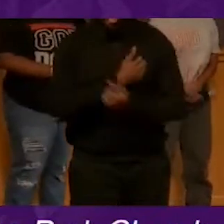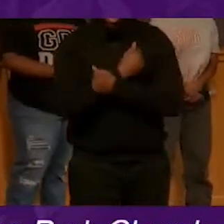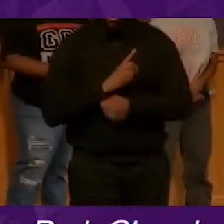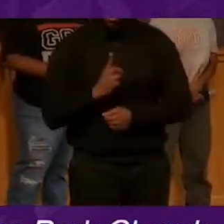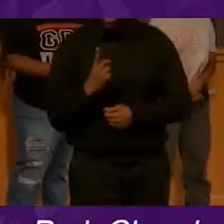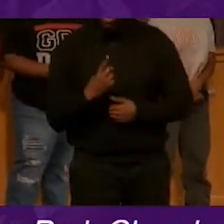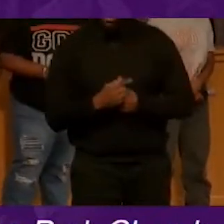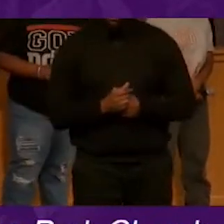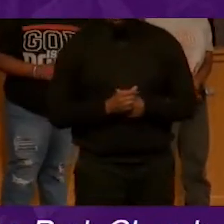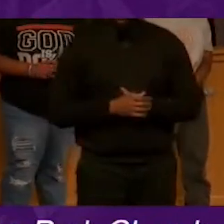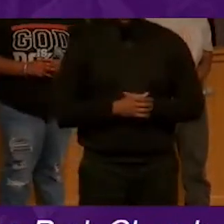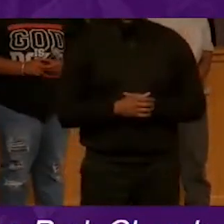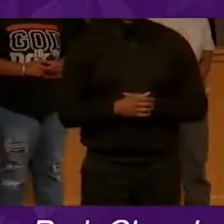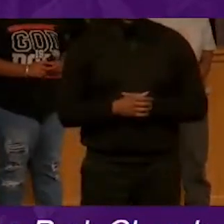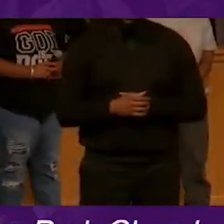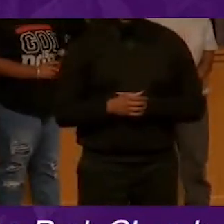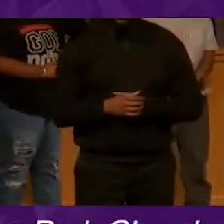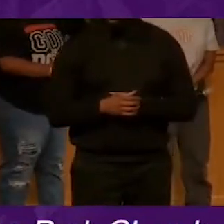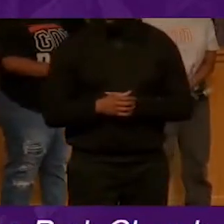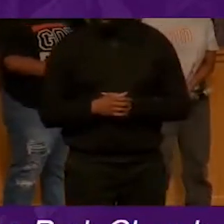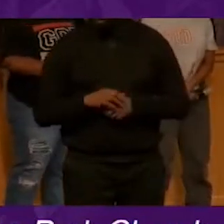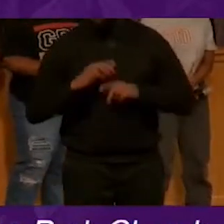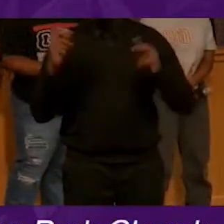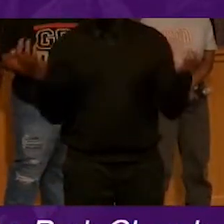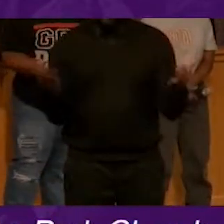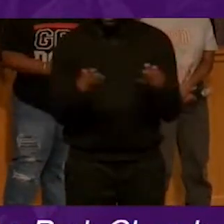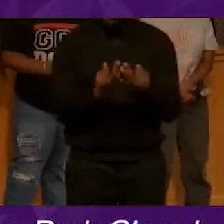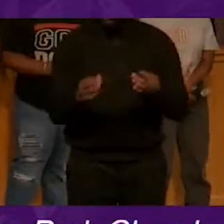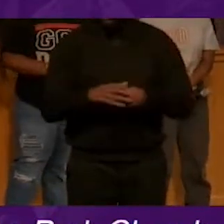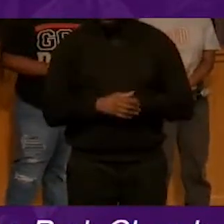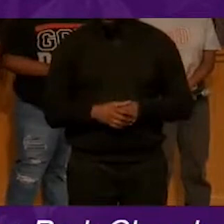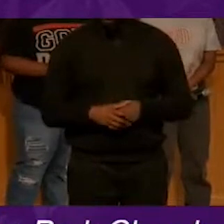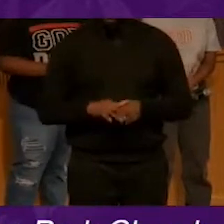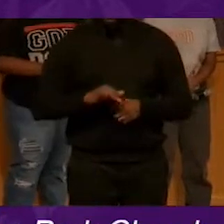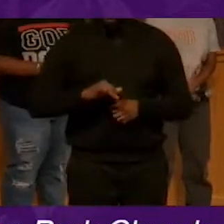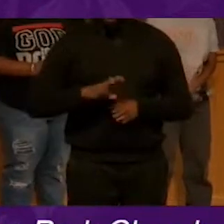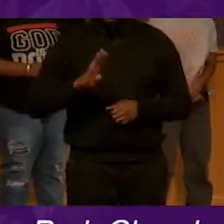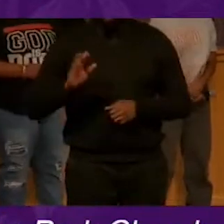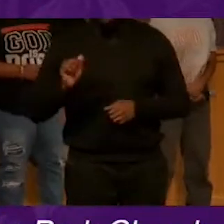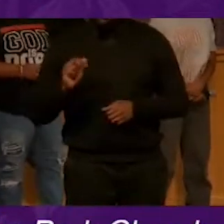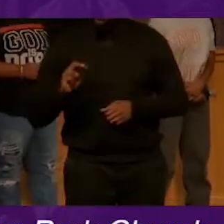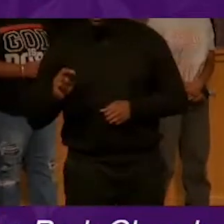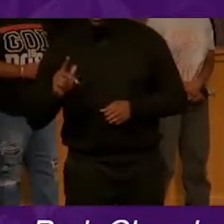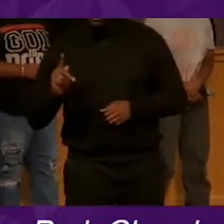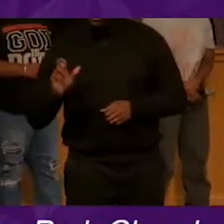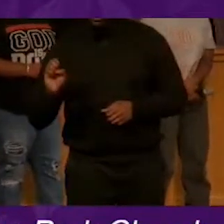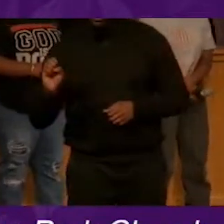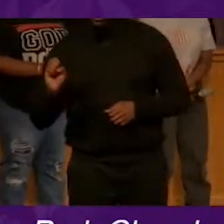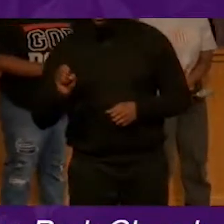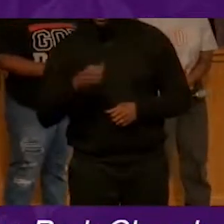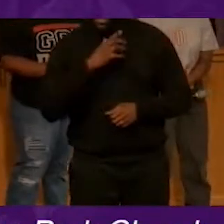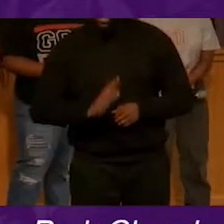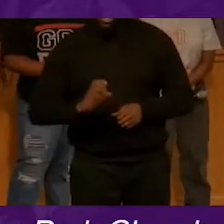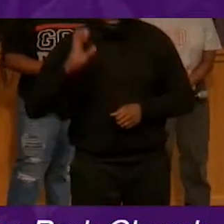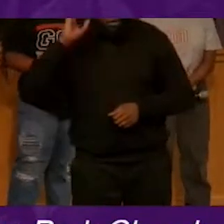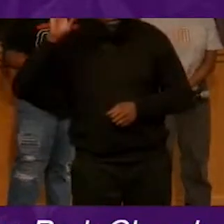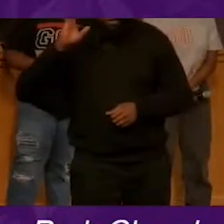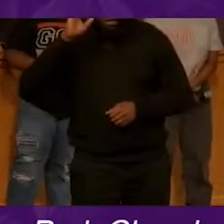are some family members that we want to keep in prayer today. Tony and Joshua Banks in the loss of their